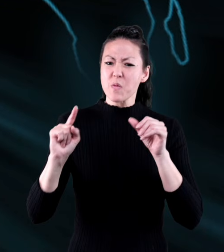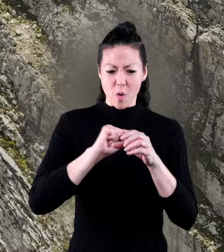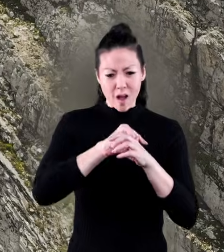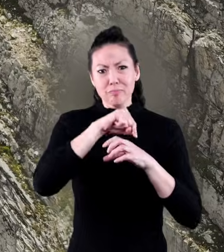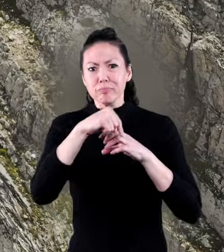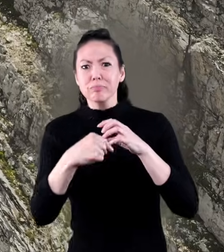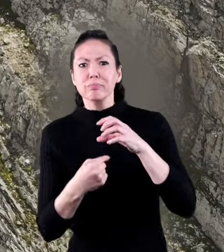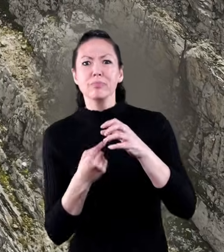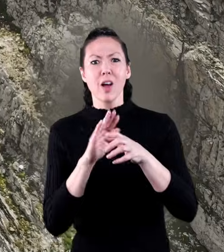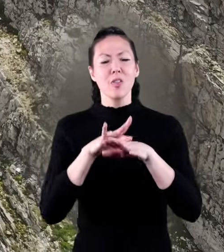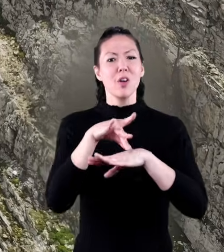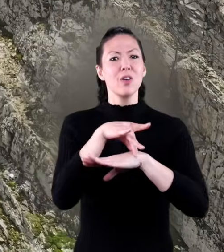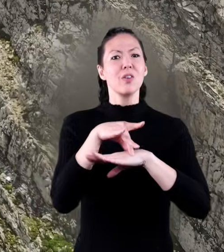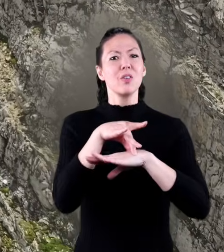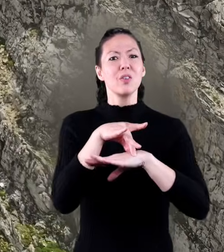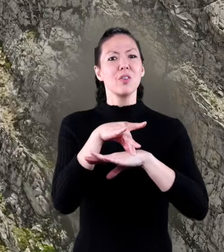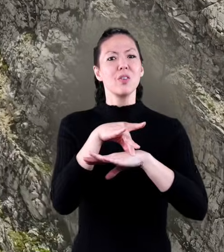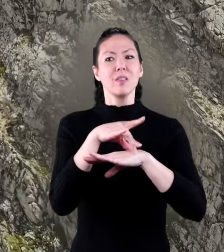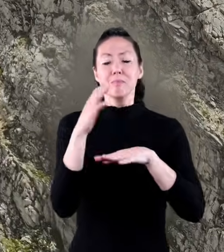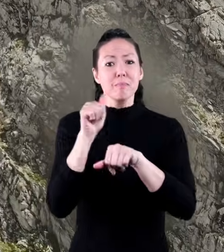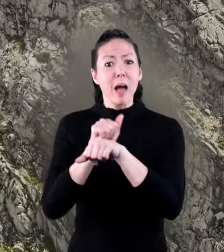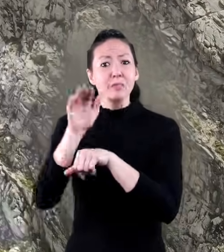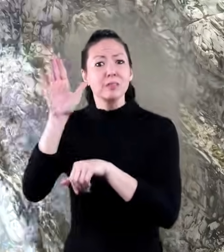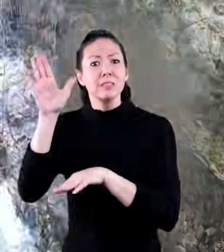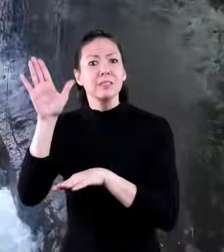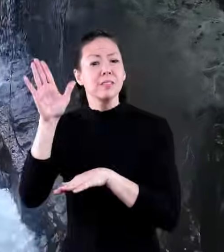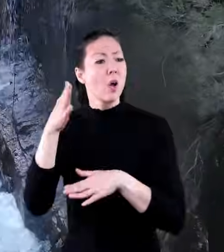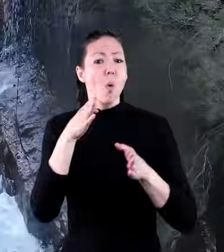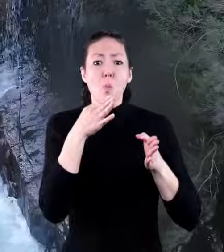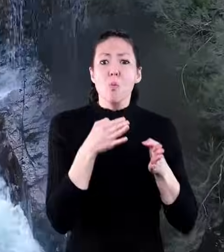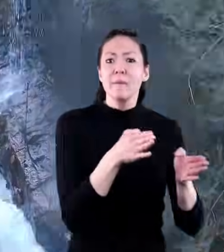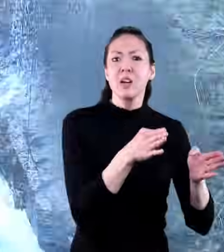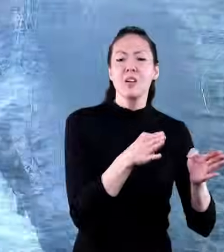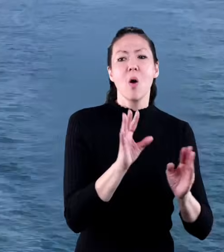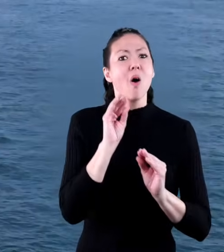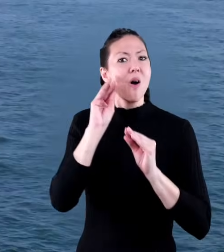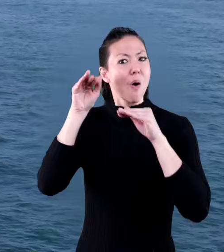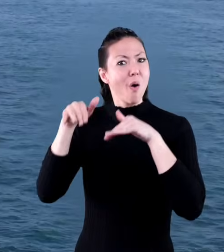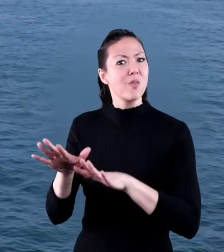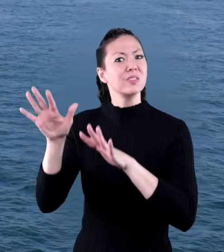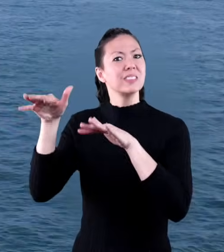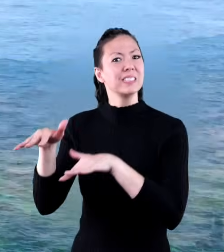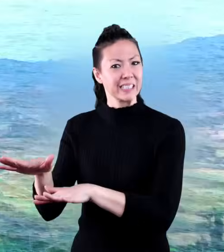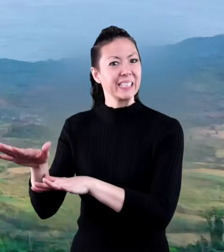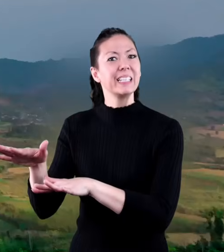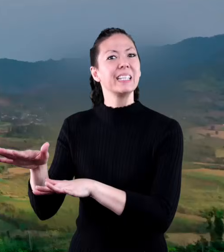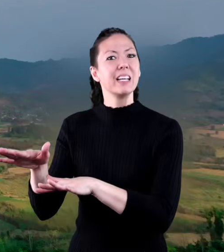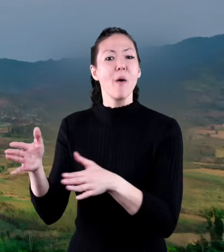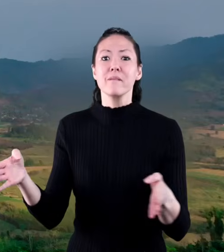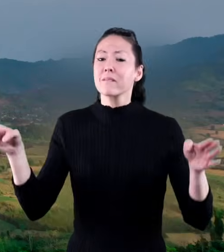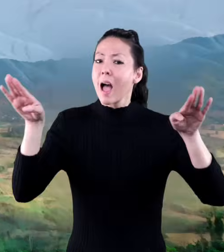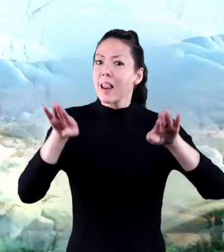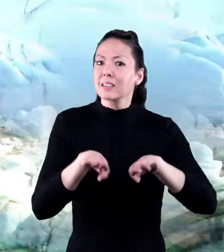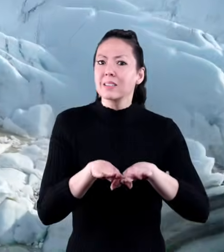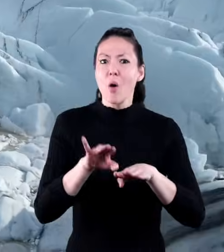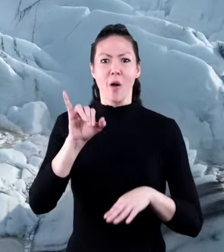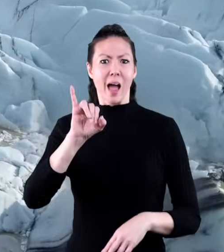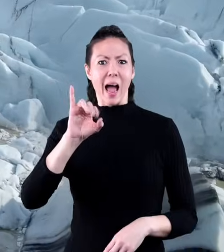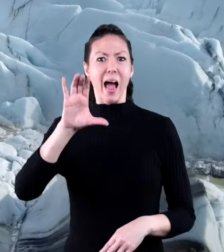Earth and have been unearthed in mountains, rivers, oceans, valleys,